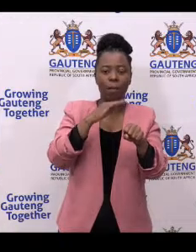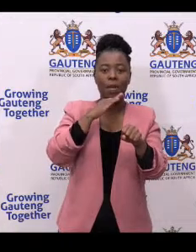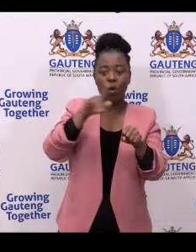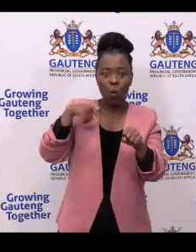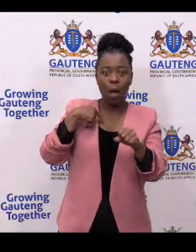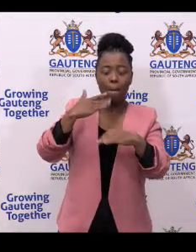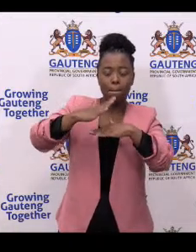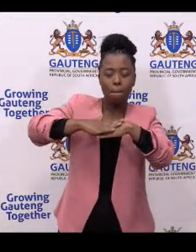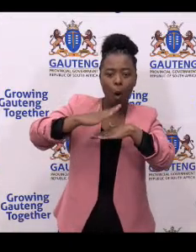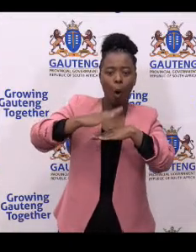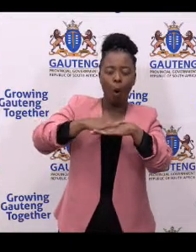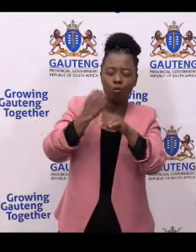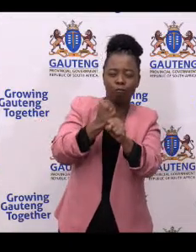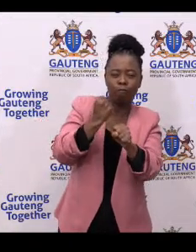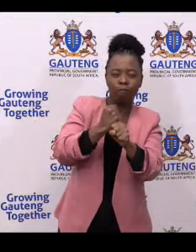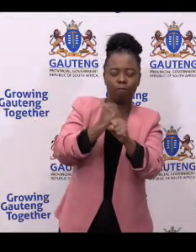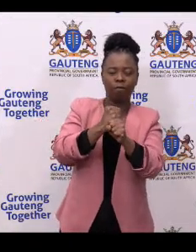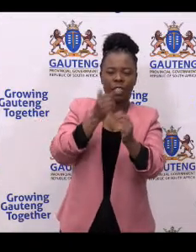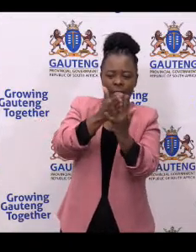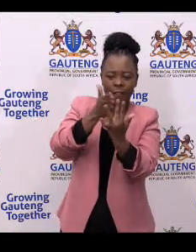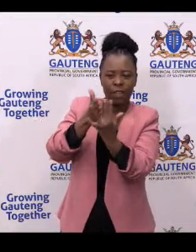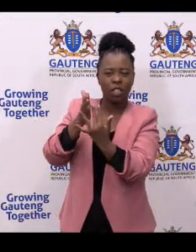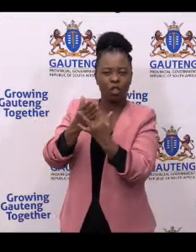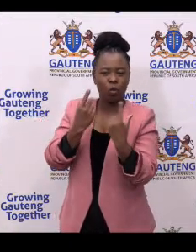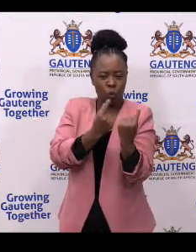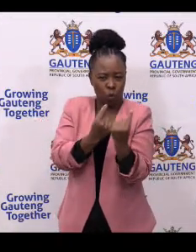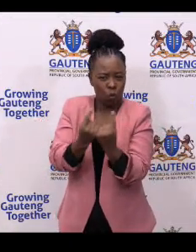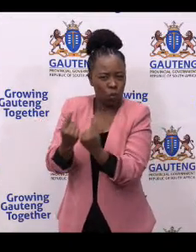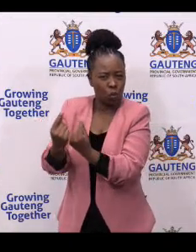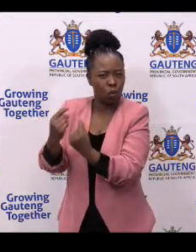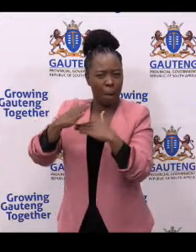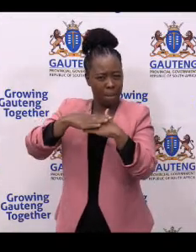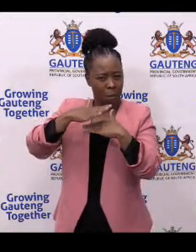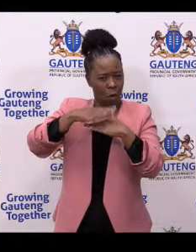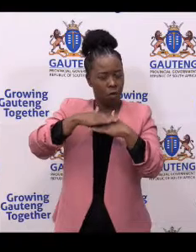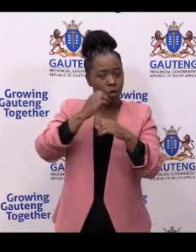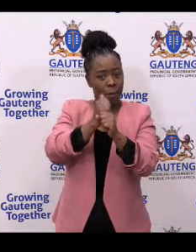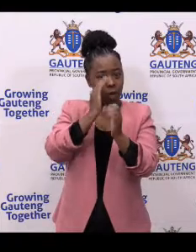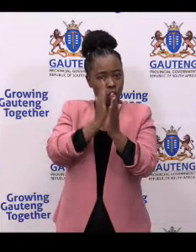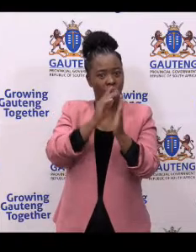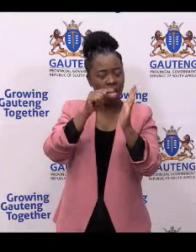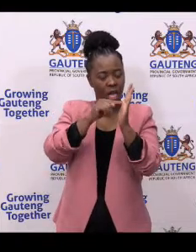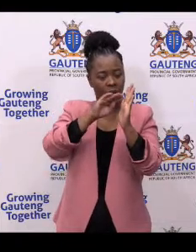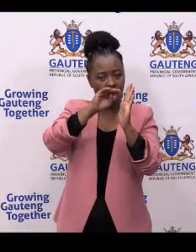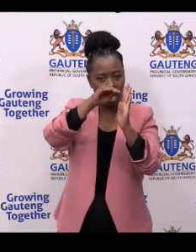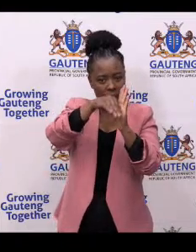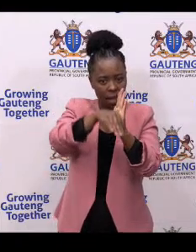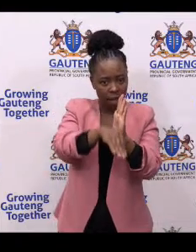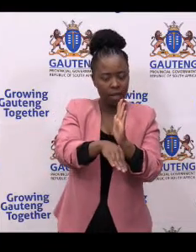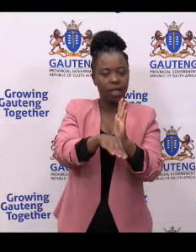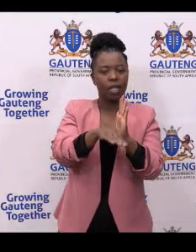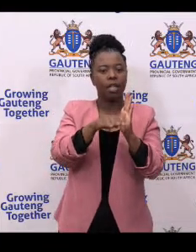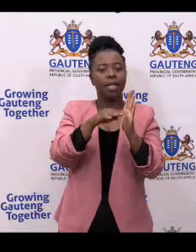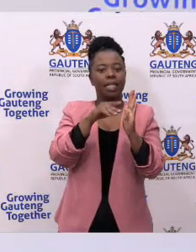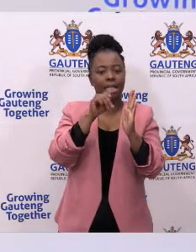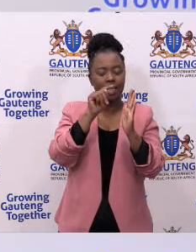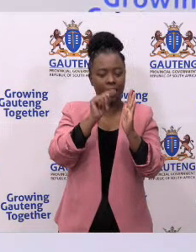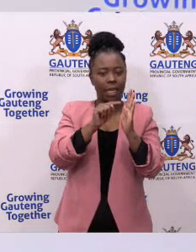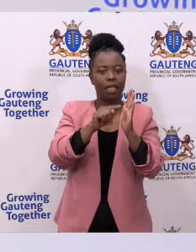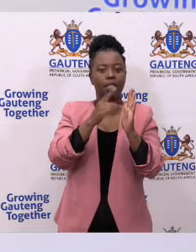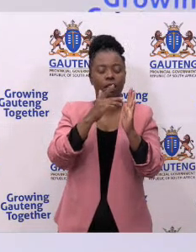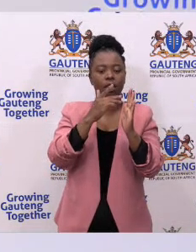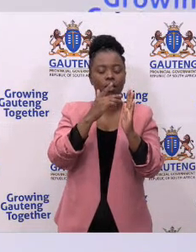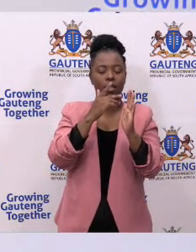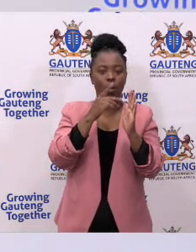more efforts and interventions to make sure that the downward trend gets sustainable, and it's something that we are looking forward